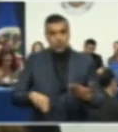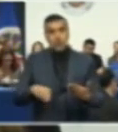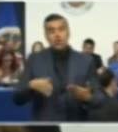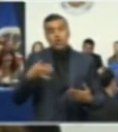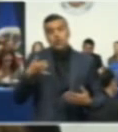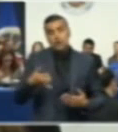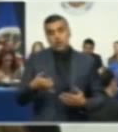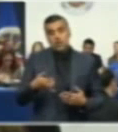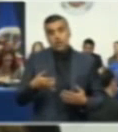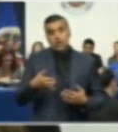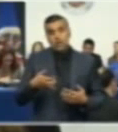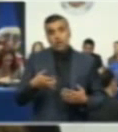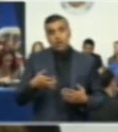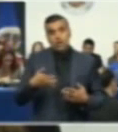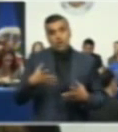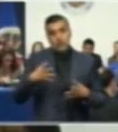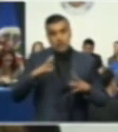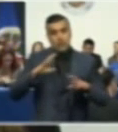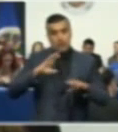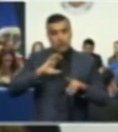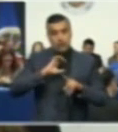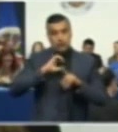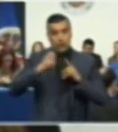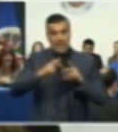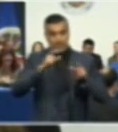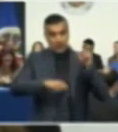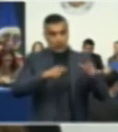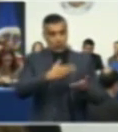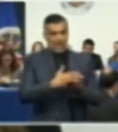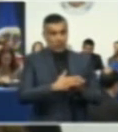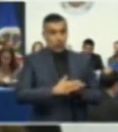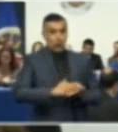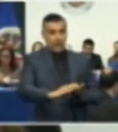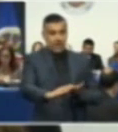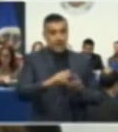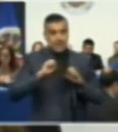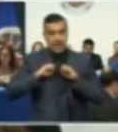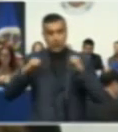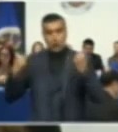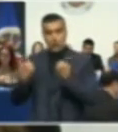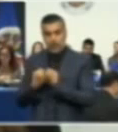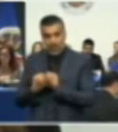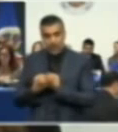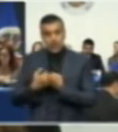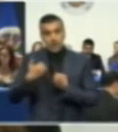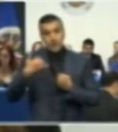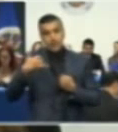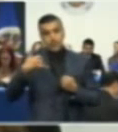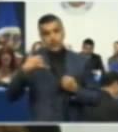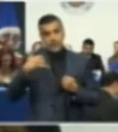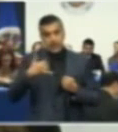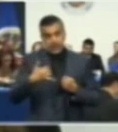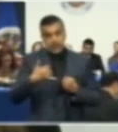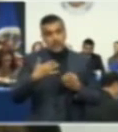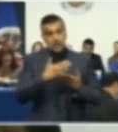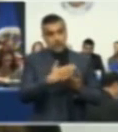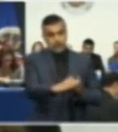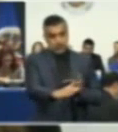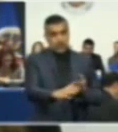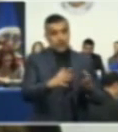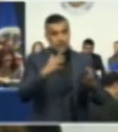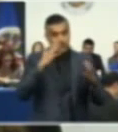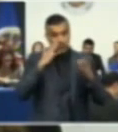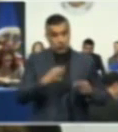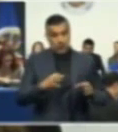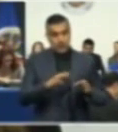the sort of environment we have where persons are excluded from society, really, and certainly from important elements in